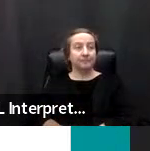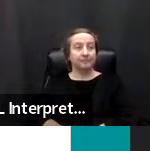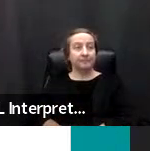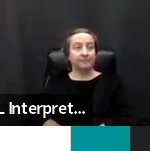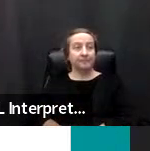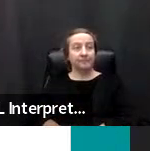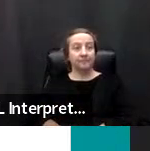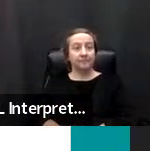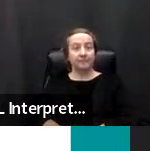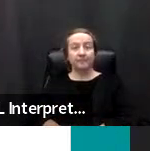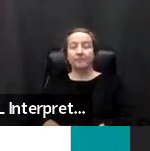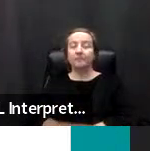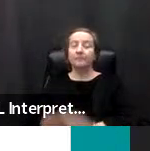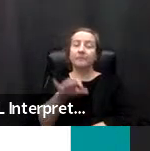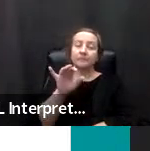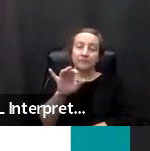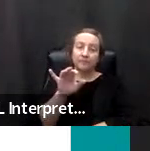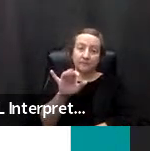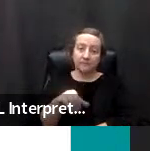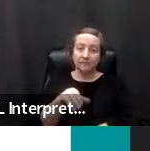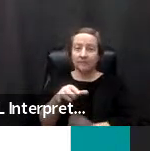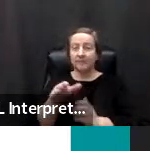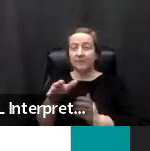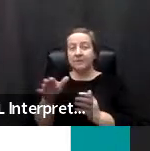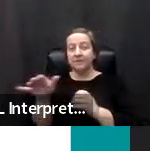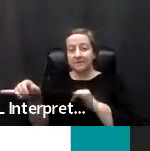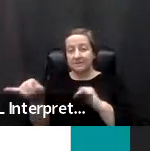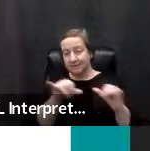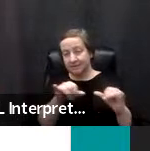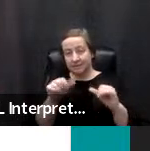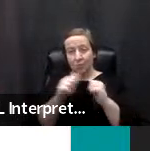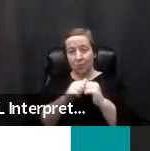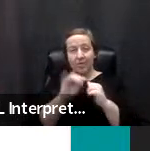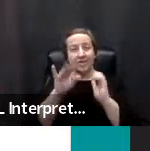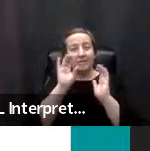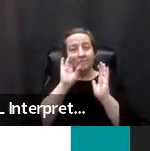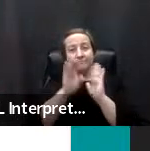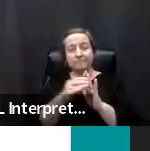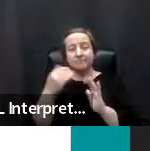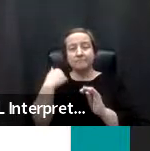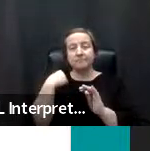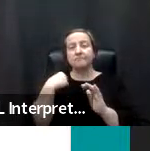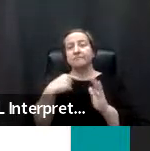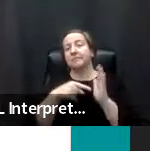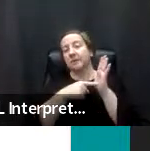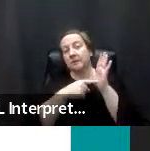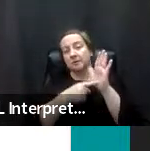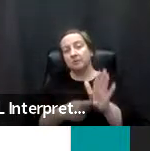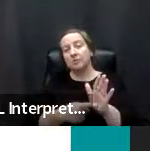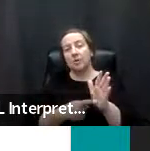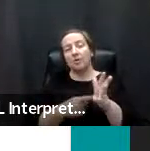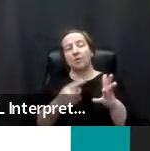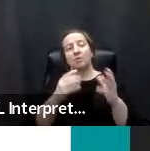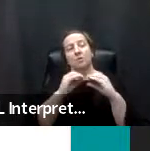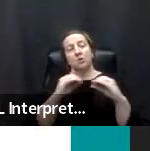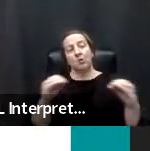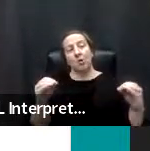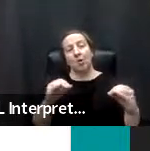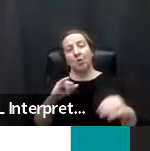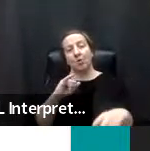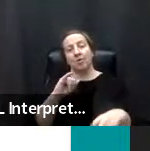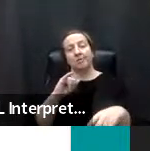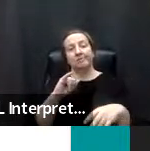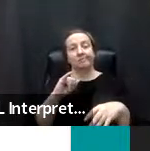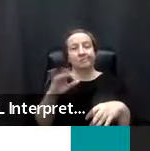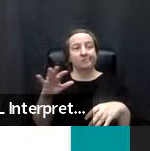This is, again, similar to the graphic that was shown before, a representation of a no interchange